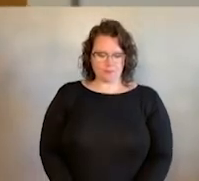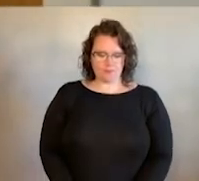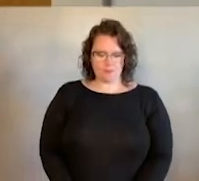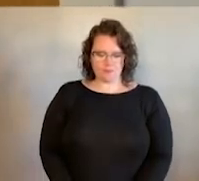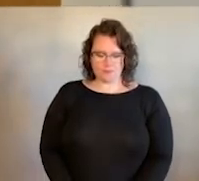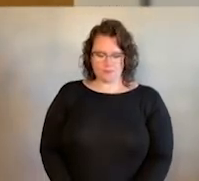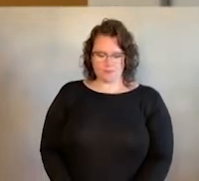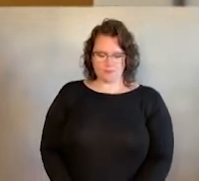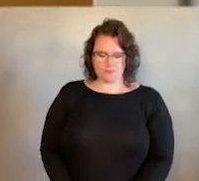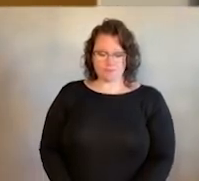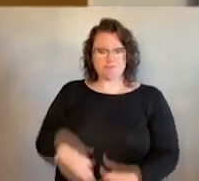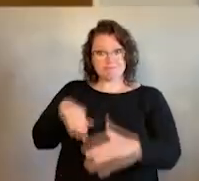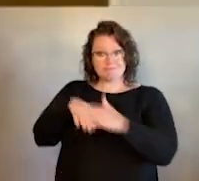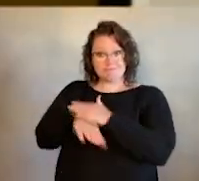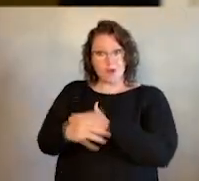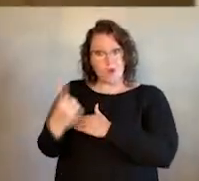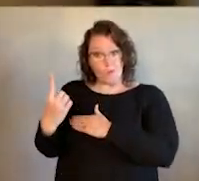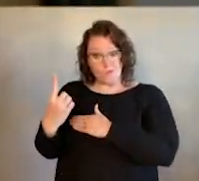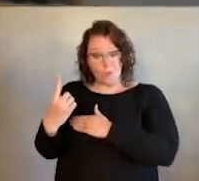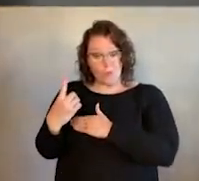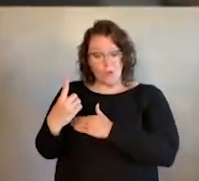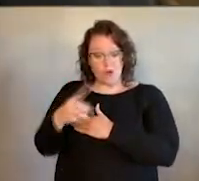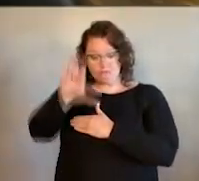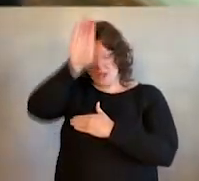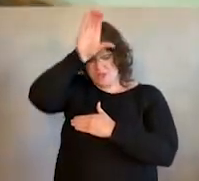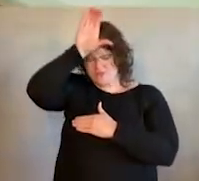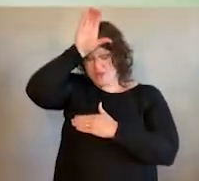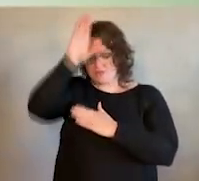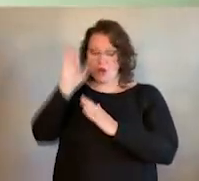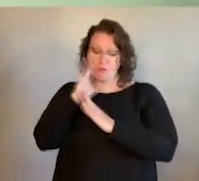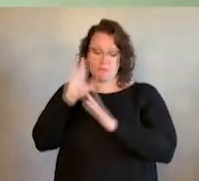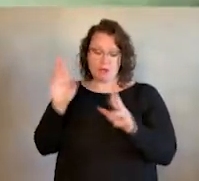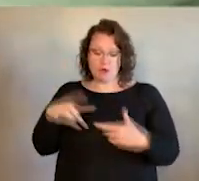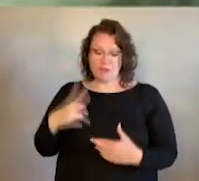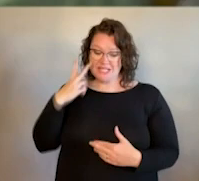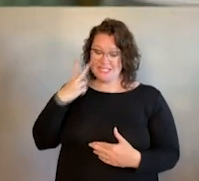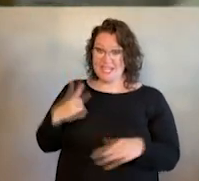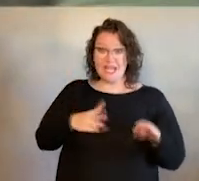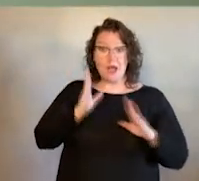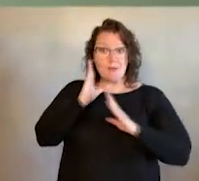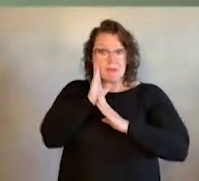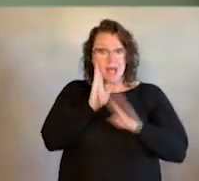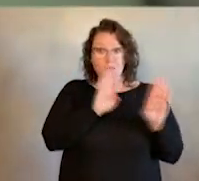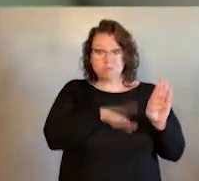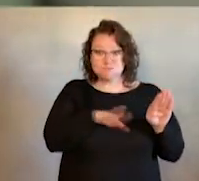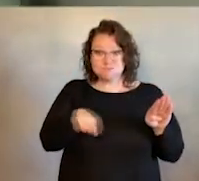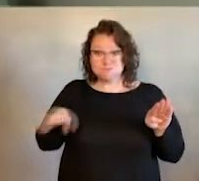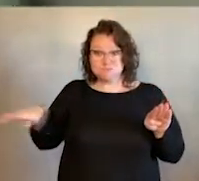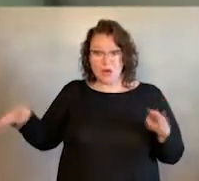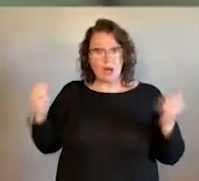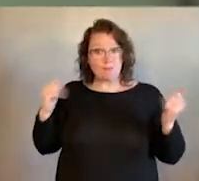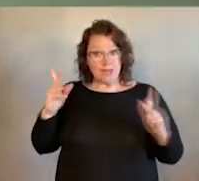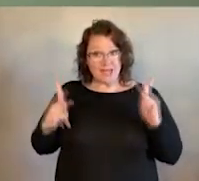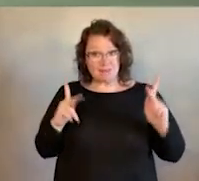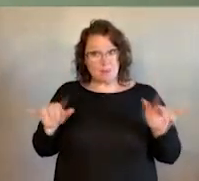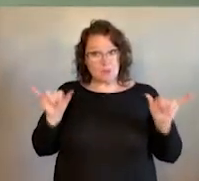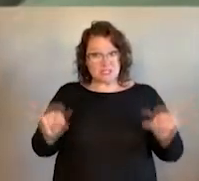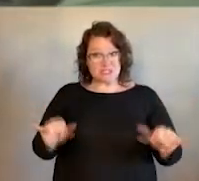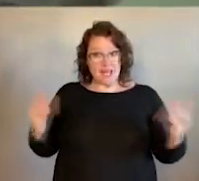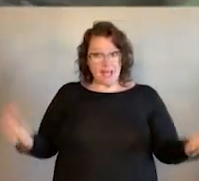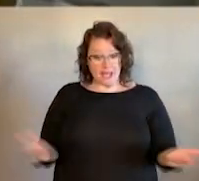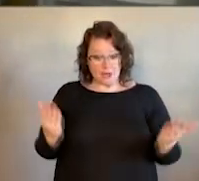We're going to go in. This is one of our firefighters' bedrooms. As you can see, there's a bunch of beds because there's a bunch of people that stay in this